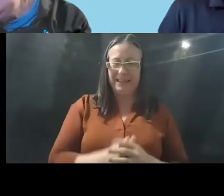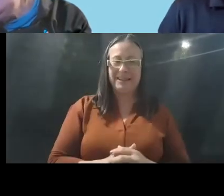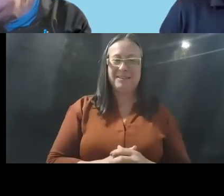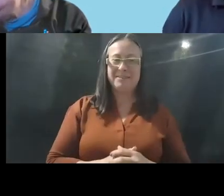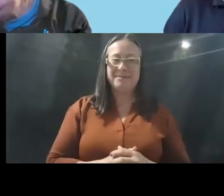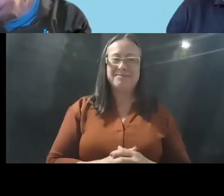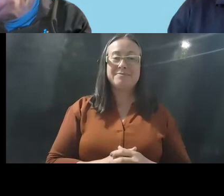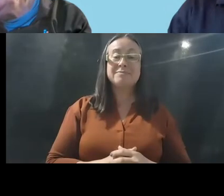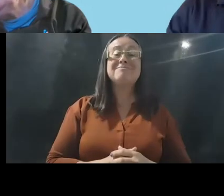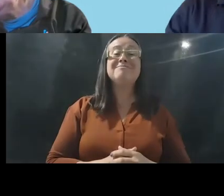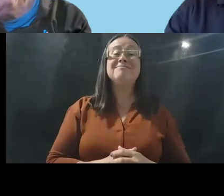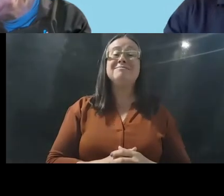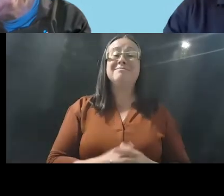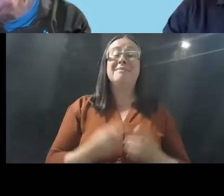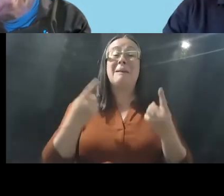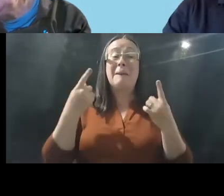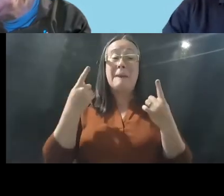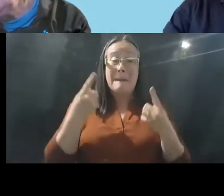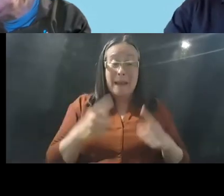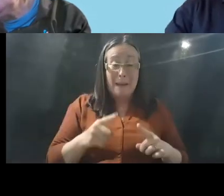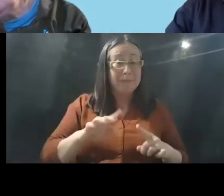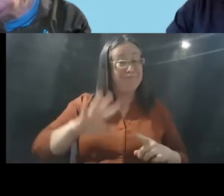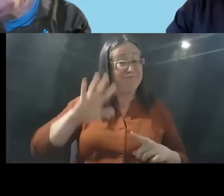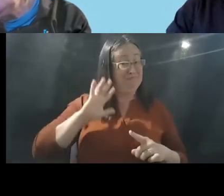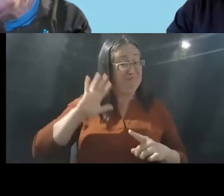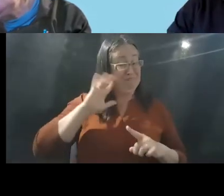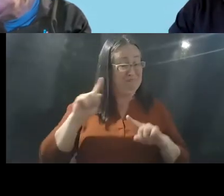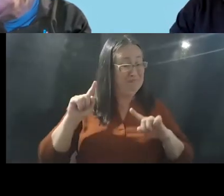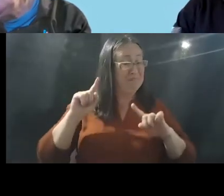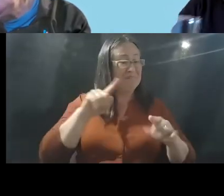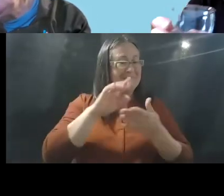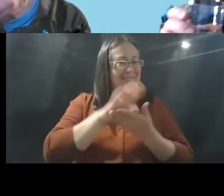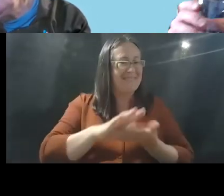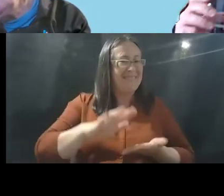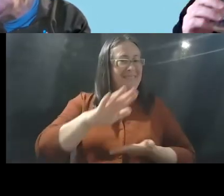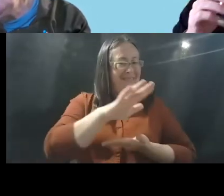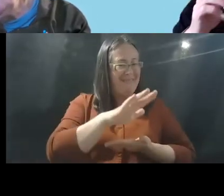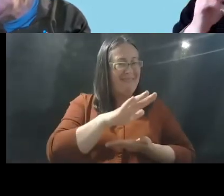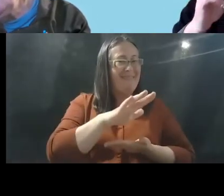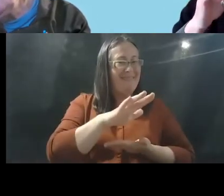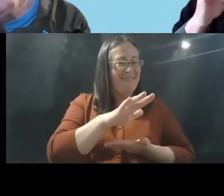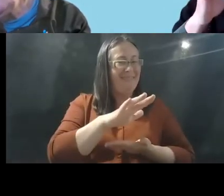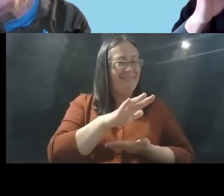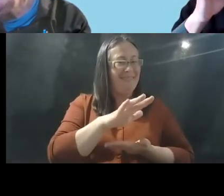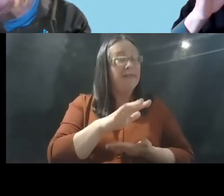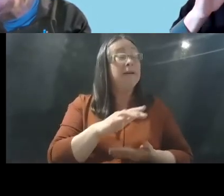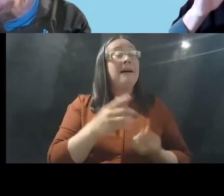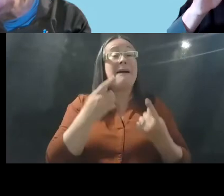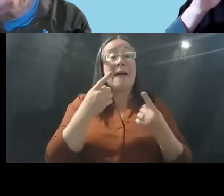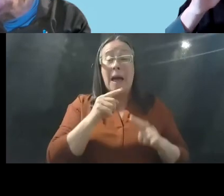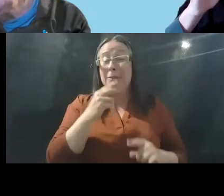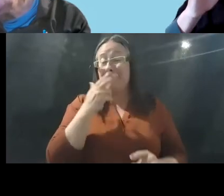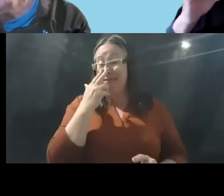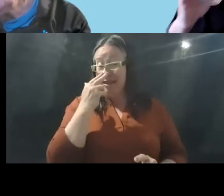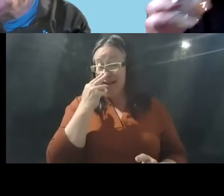And when I went to college, it was kind of funny. Because my mom